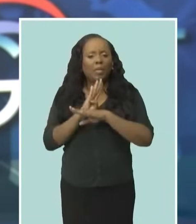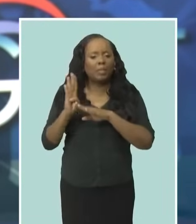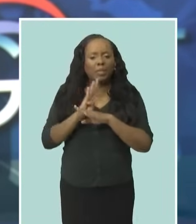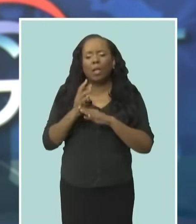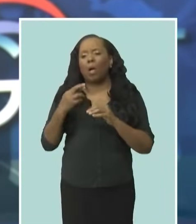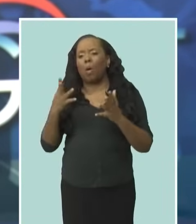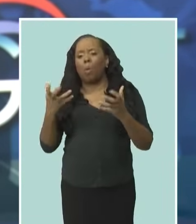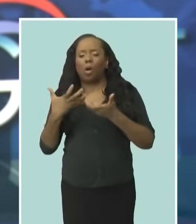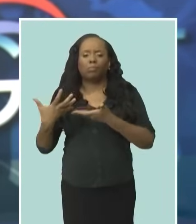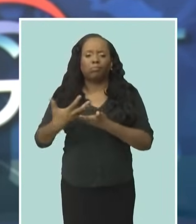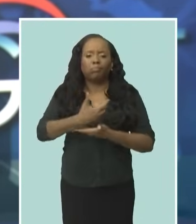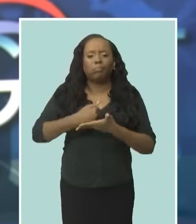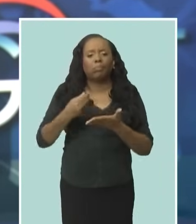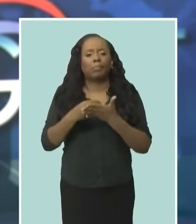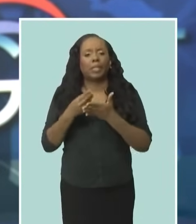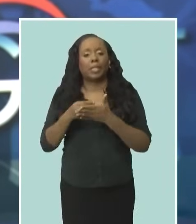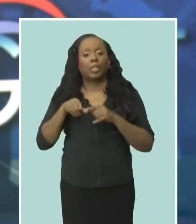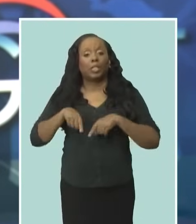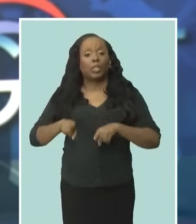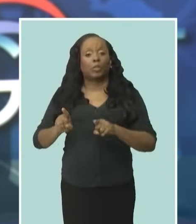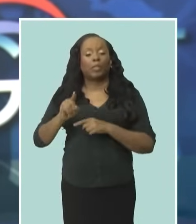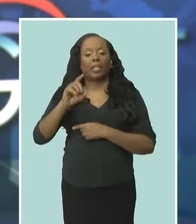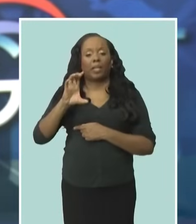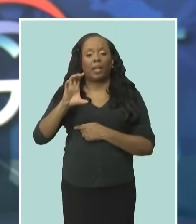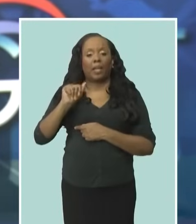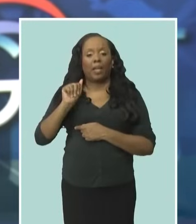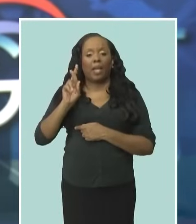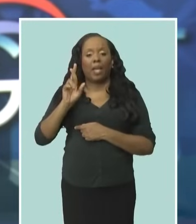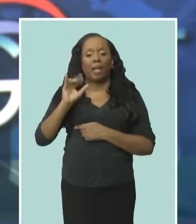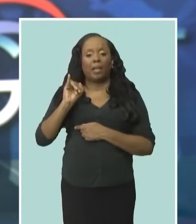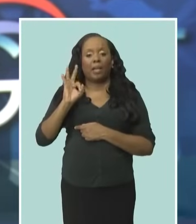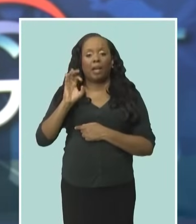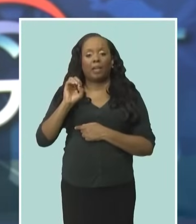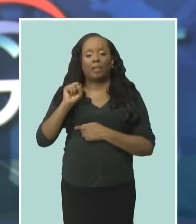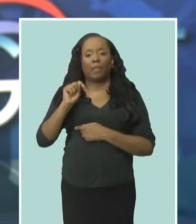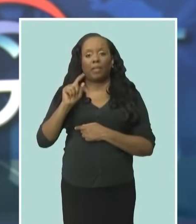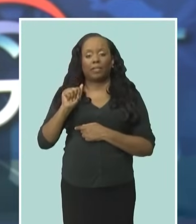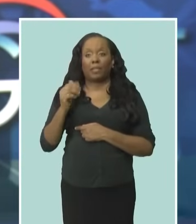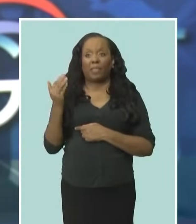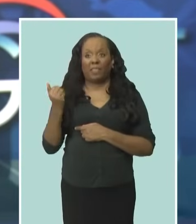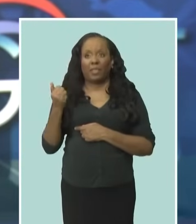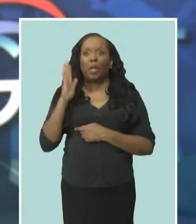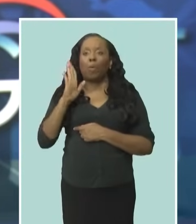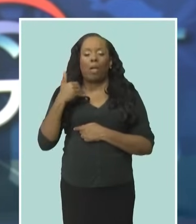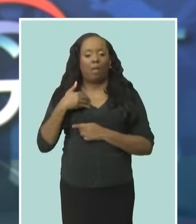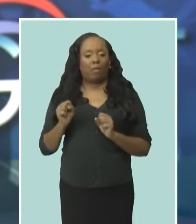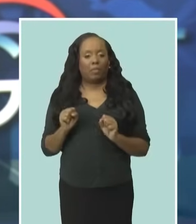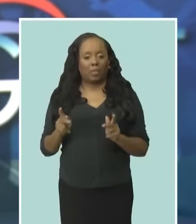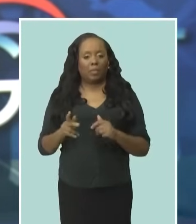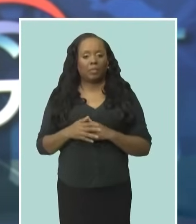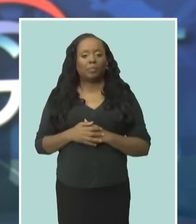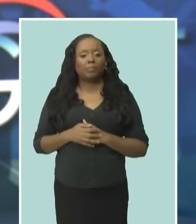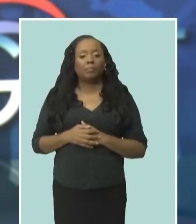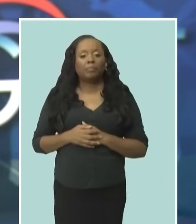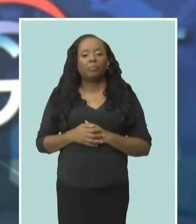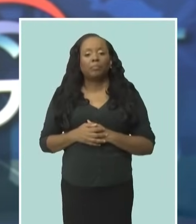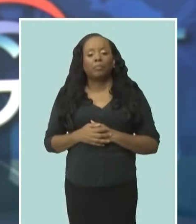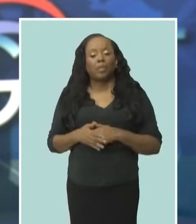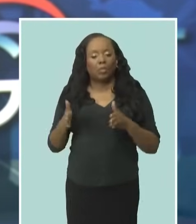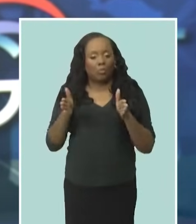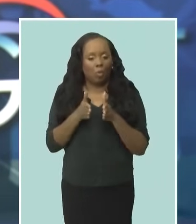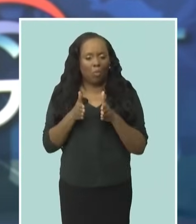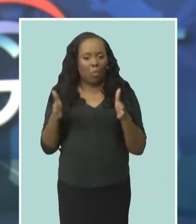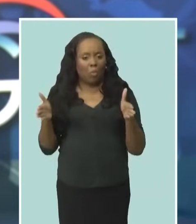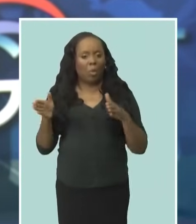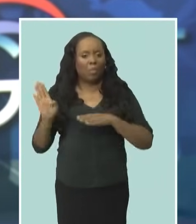during Carifesta 15. That's the word from Festival Director Carol Roberts. She says homegrown macro and micro